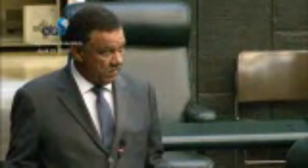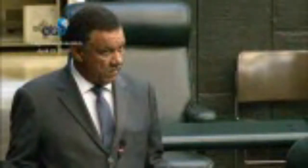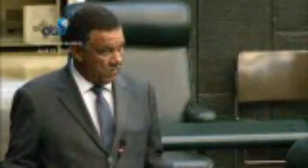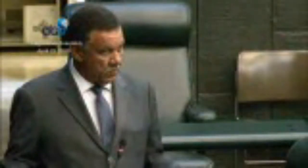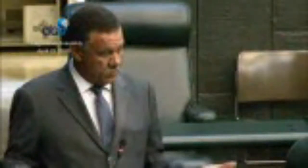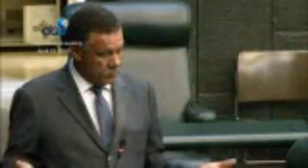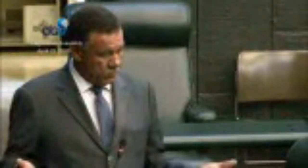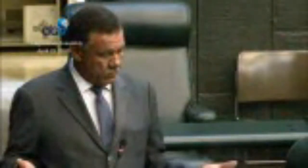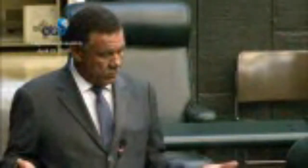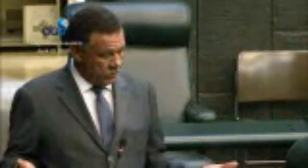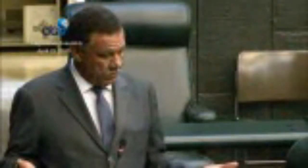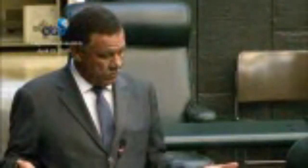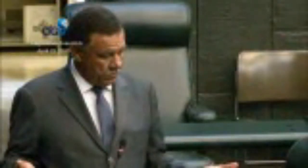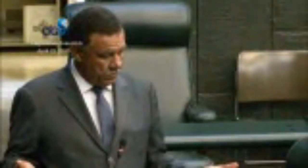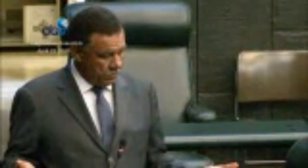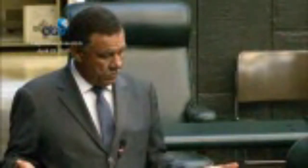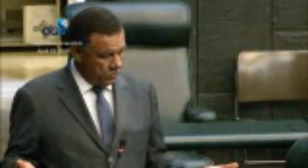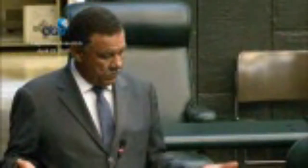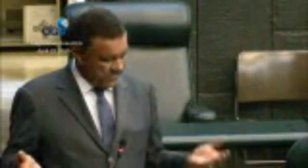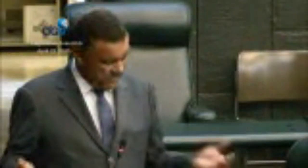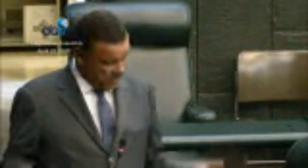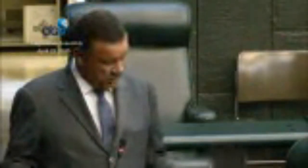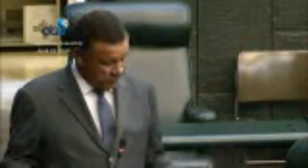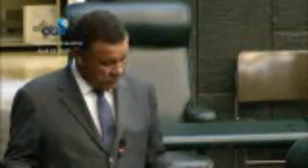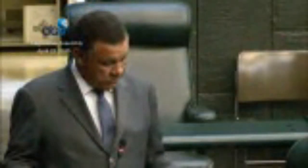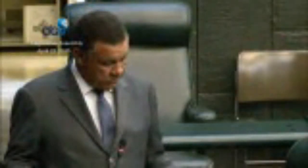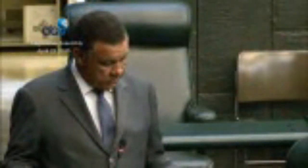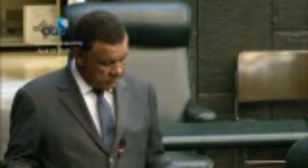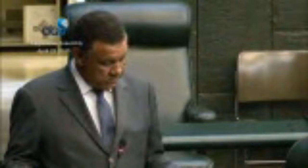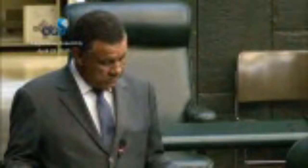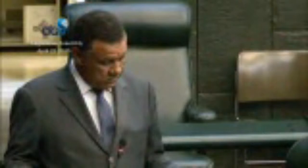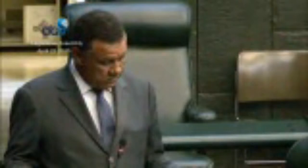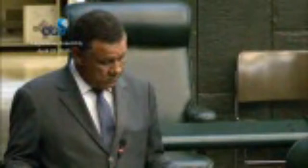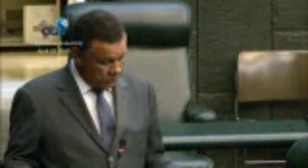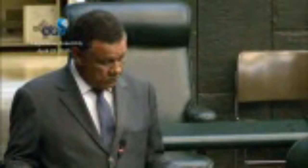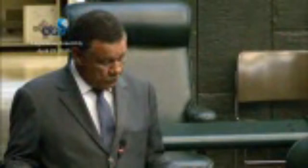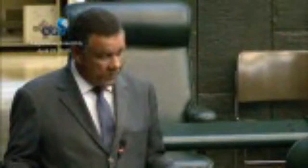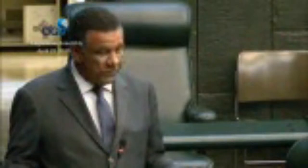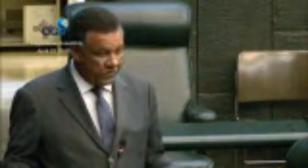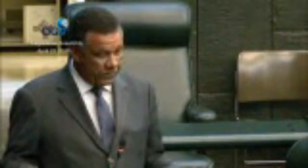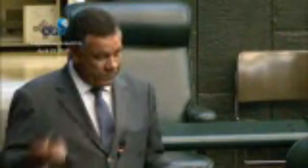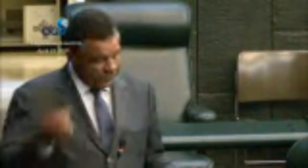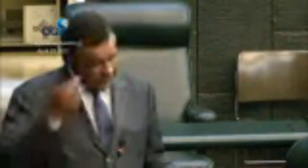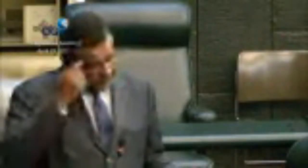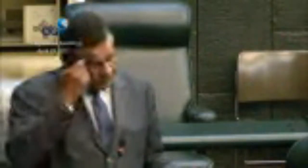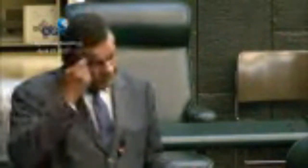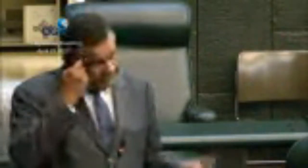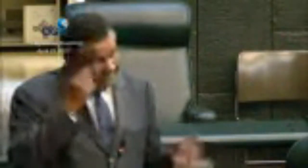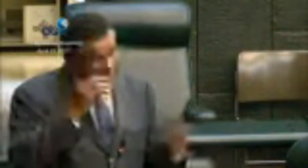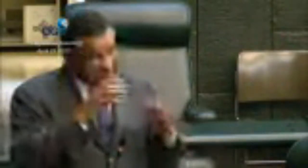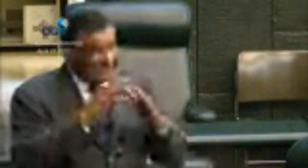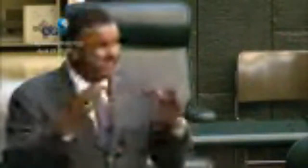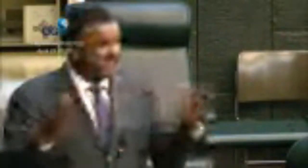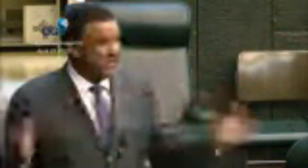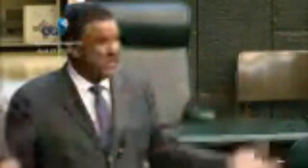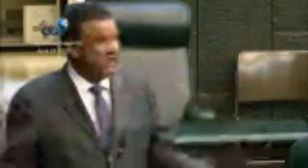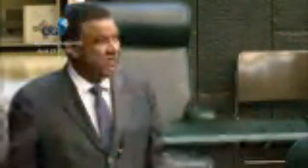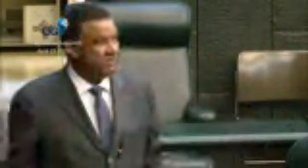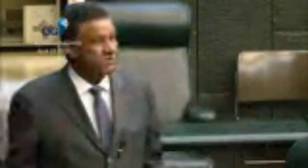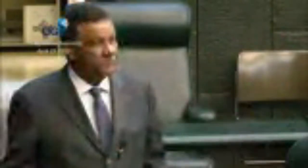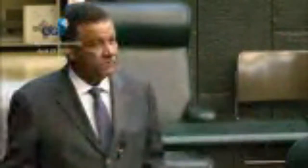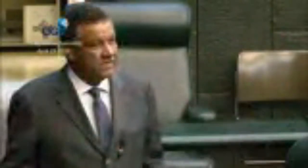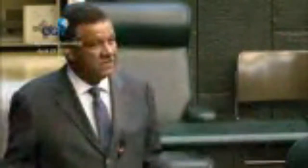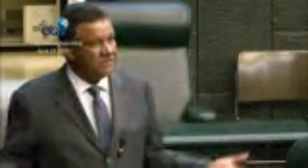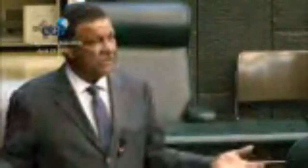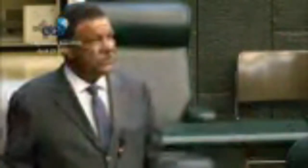We need to come up with testing everybody. That's the first thing we need to do.